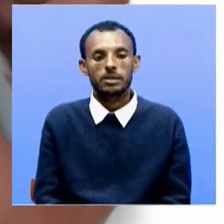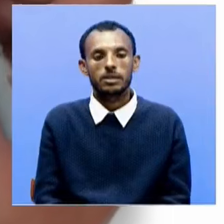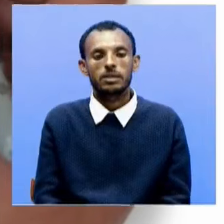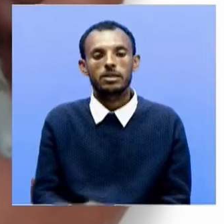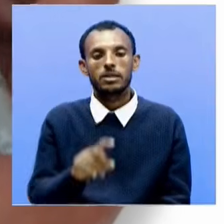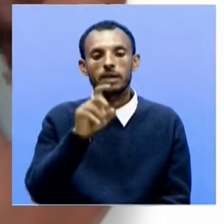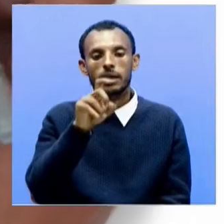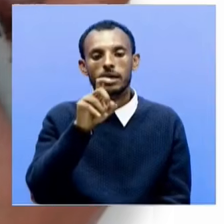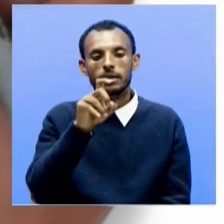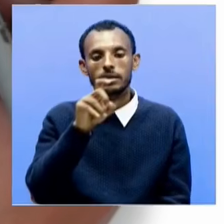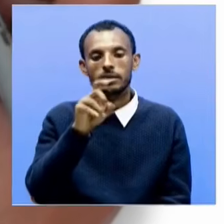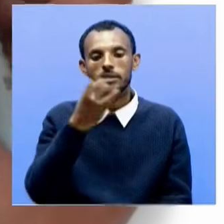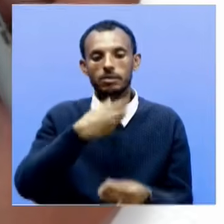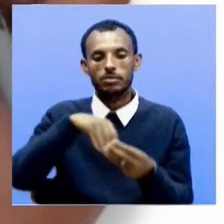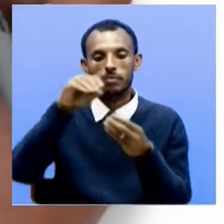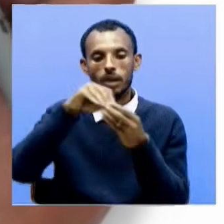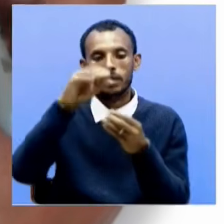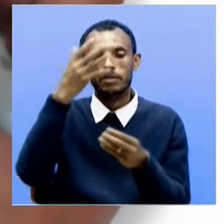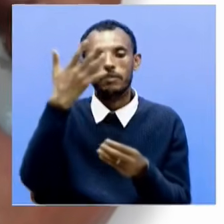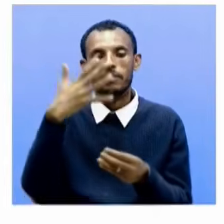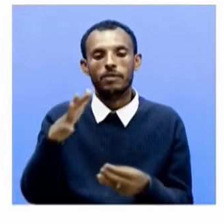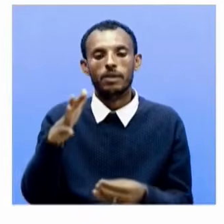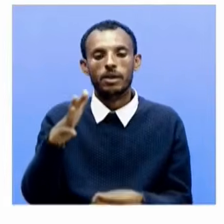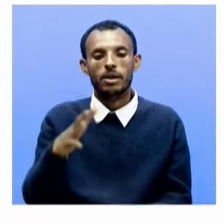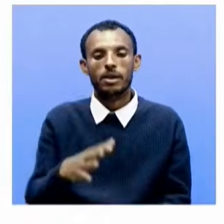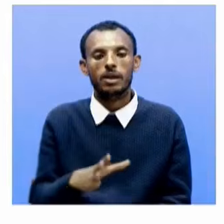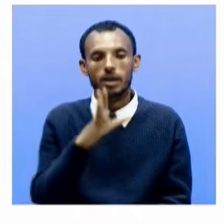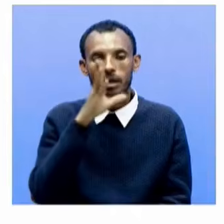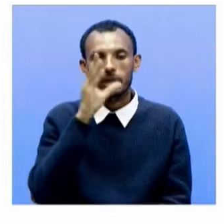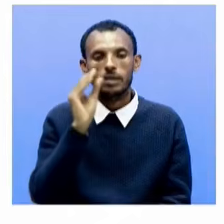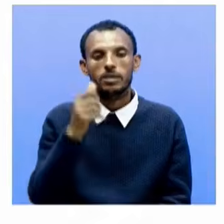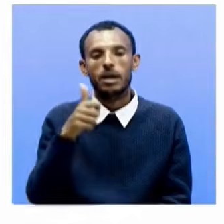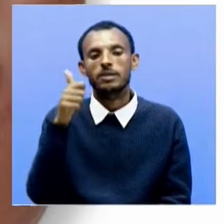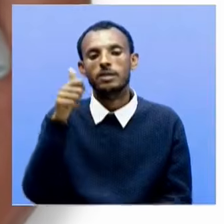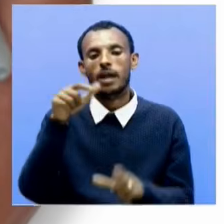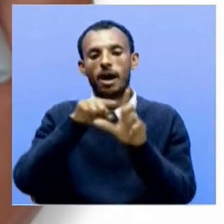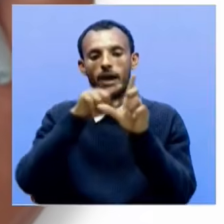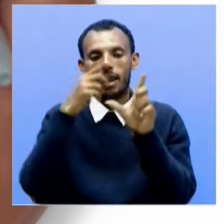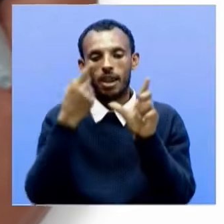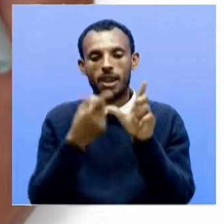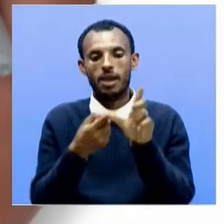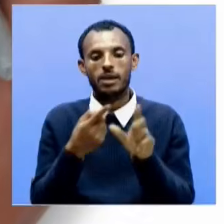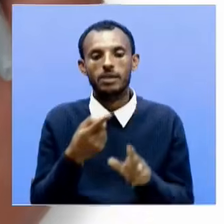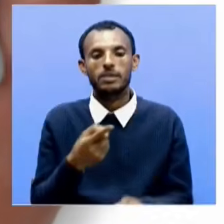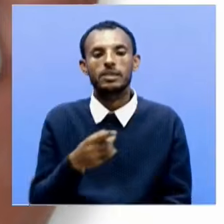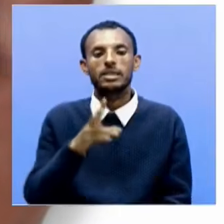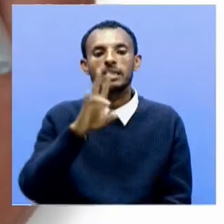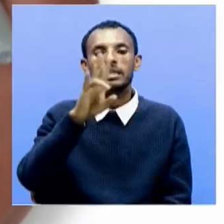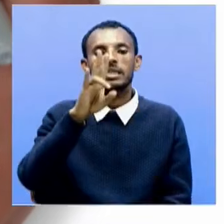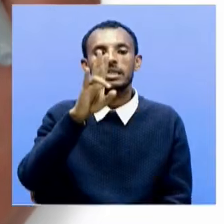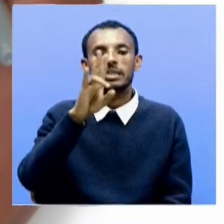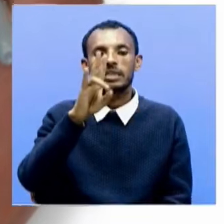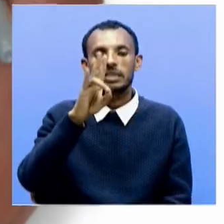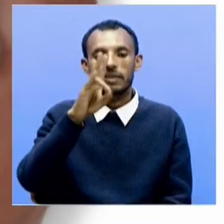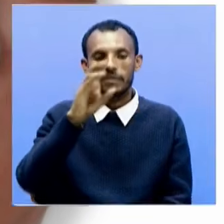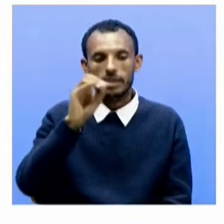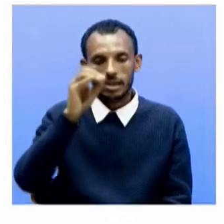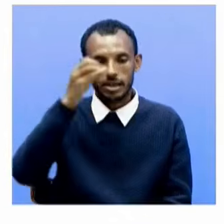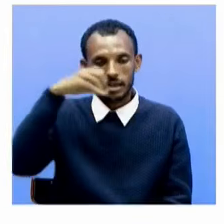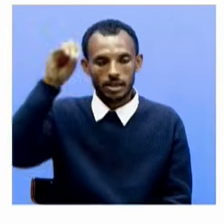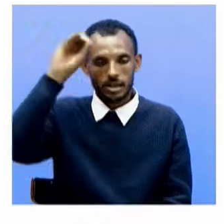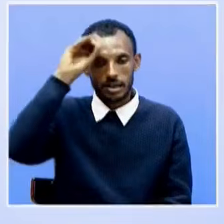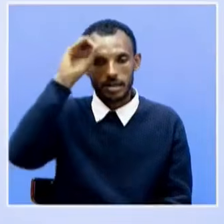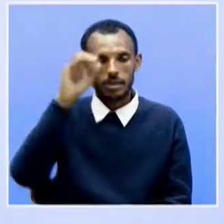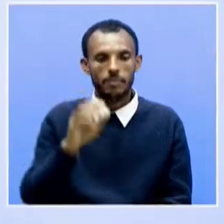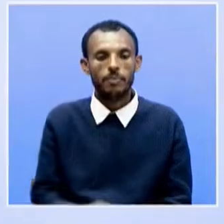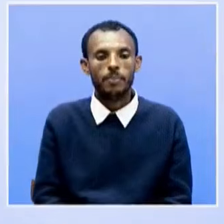x plus 50 and this is 70 degrees.